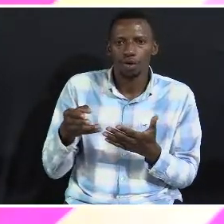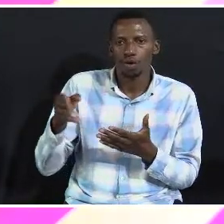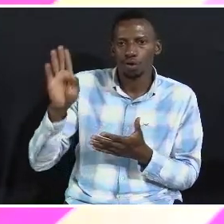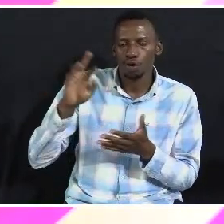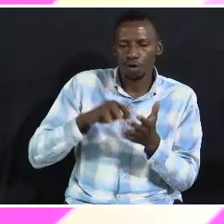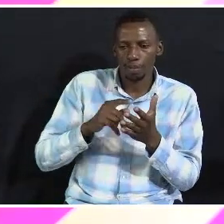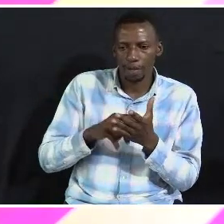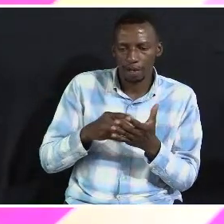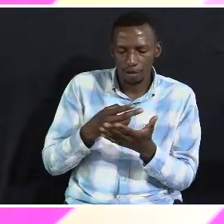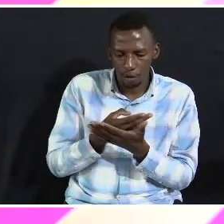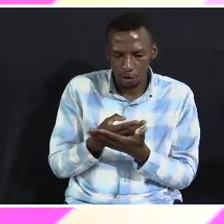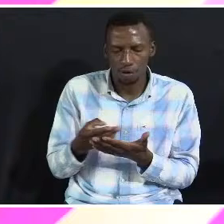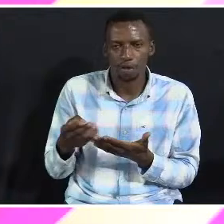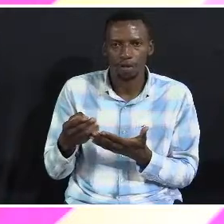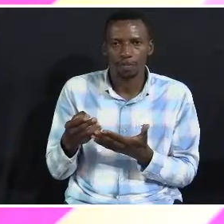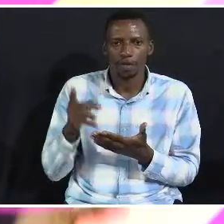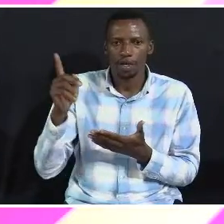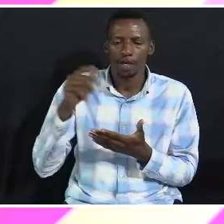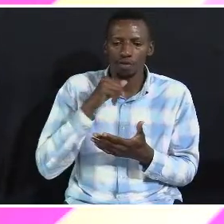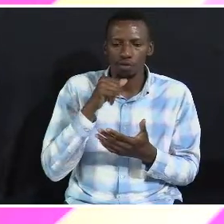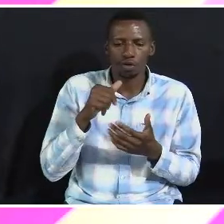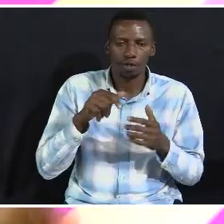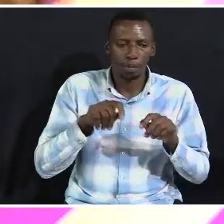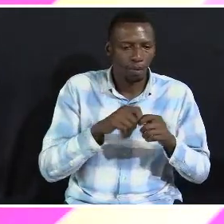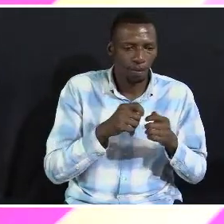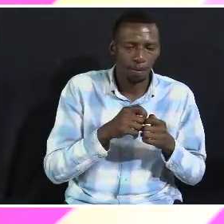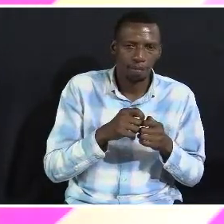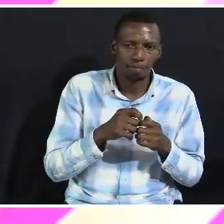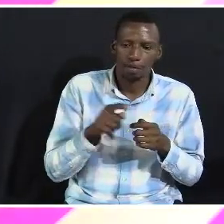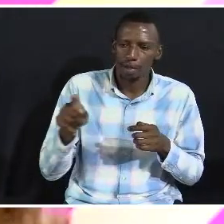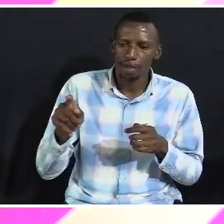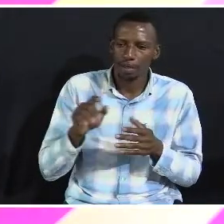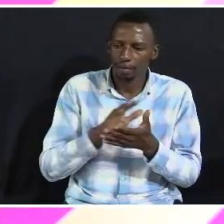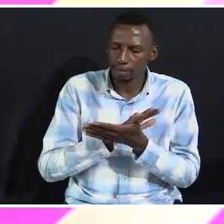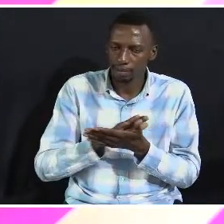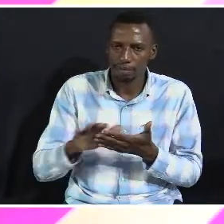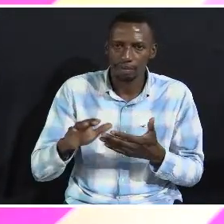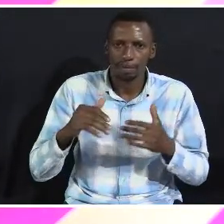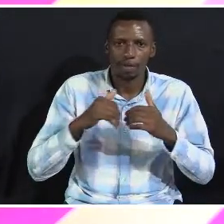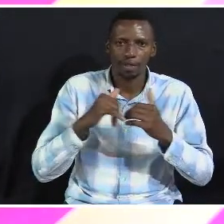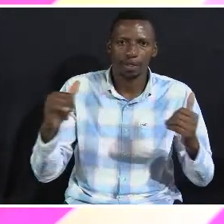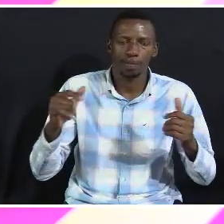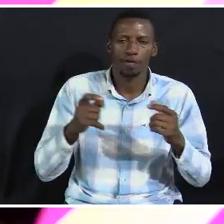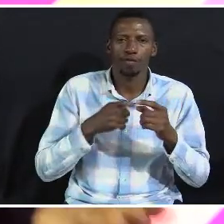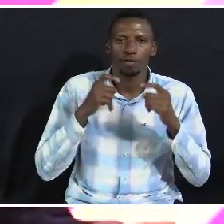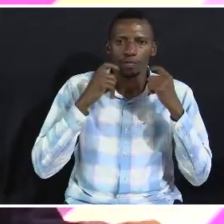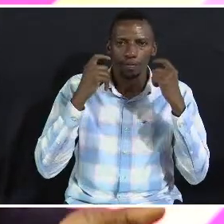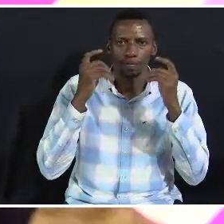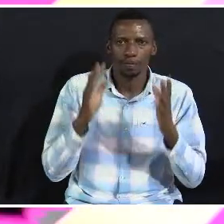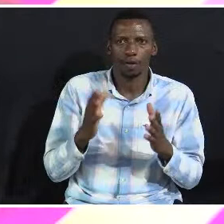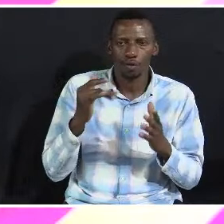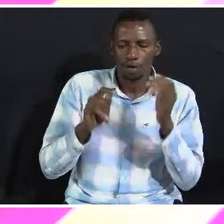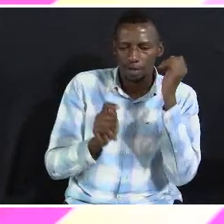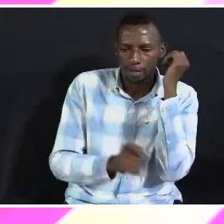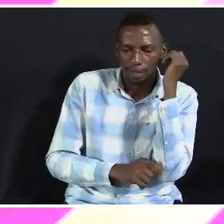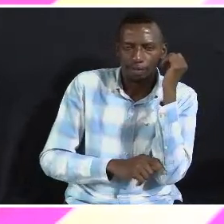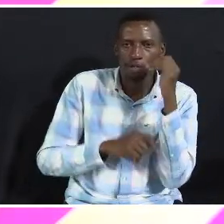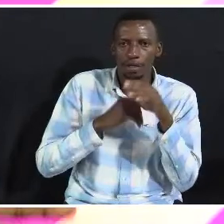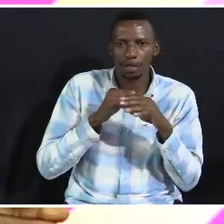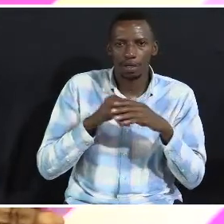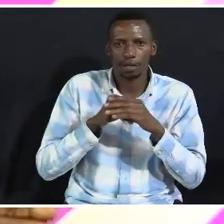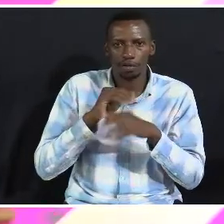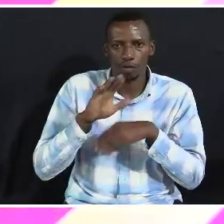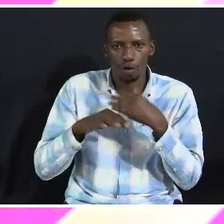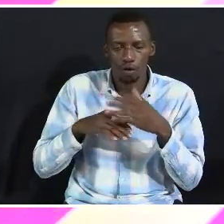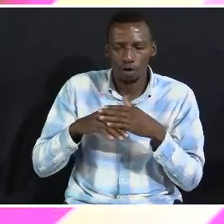is harmless, he is undefiled, he is separate from sinners, for he has been tempted in all points as